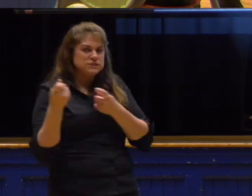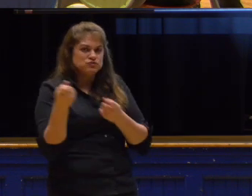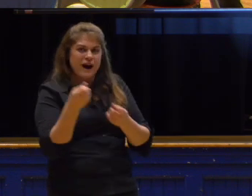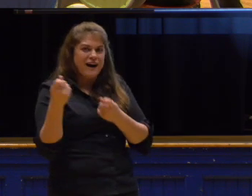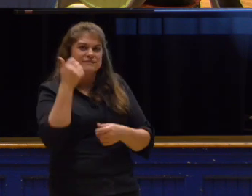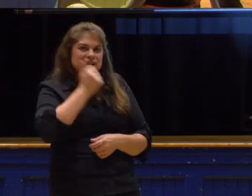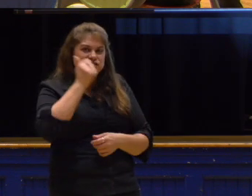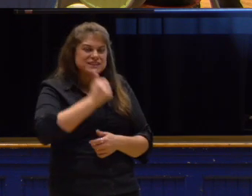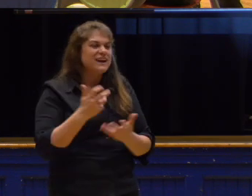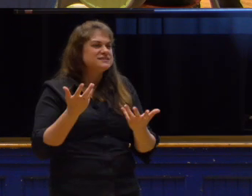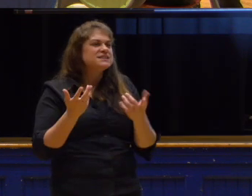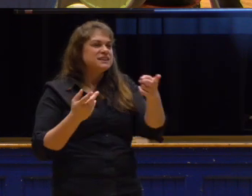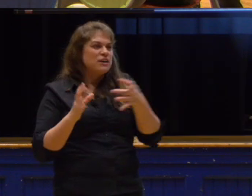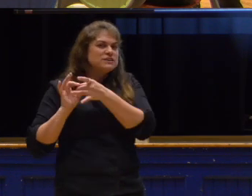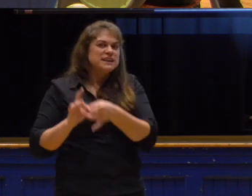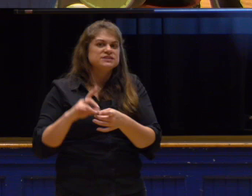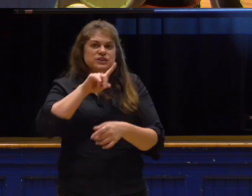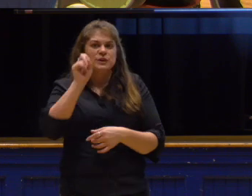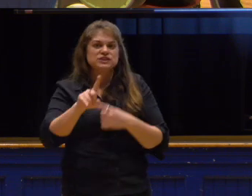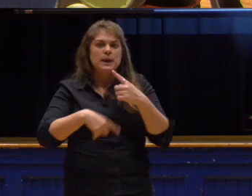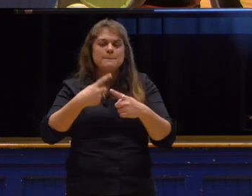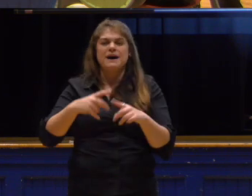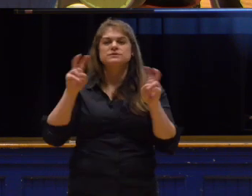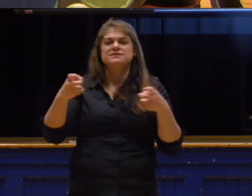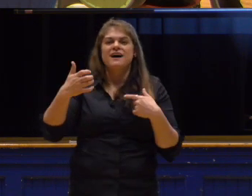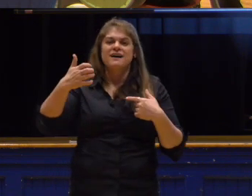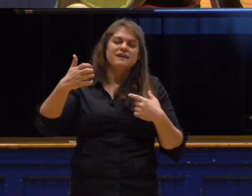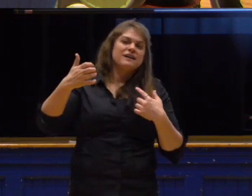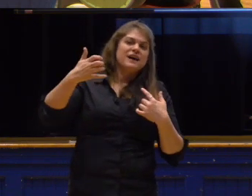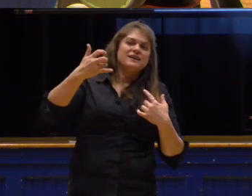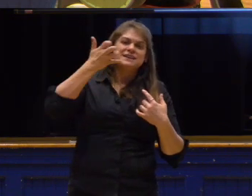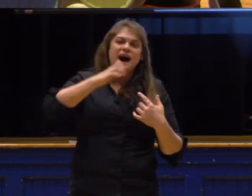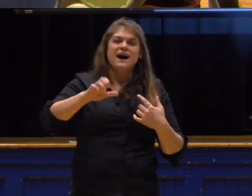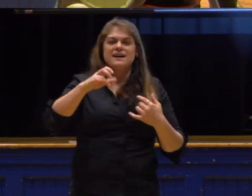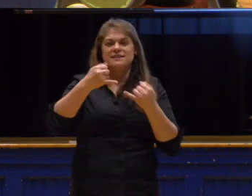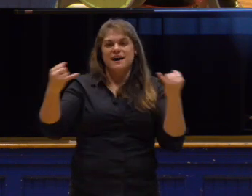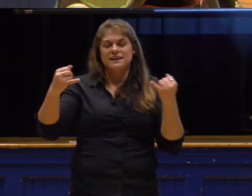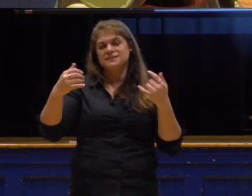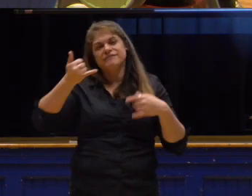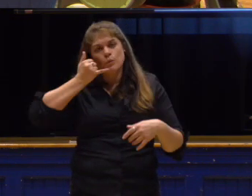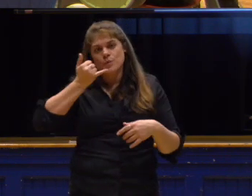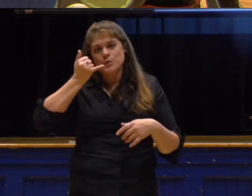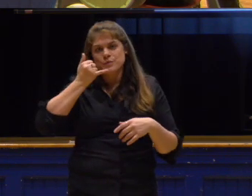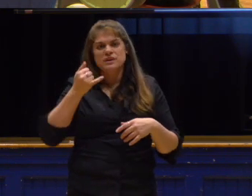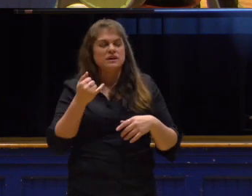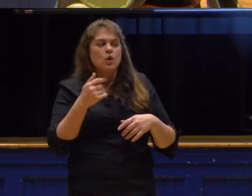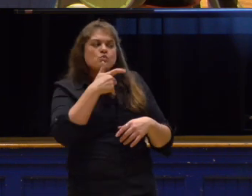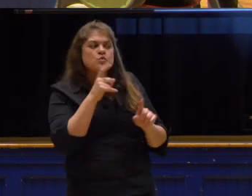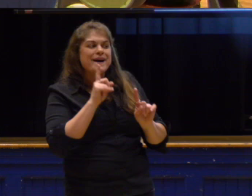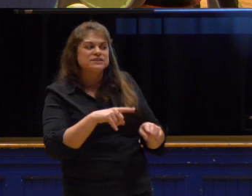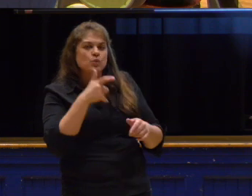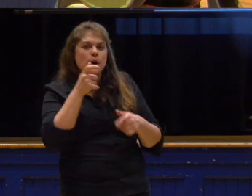be a mess. And then, it kind of rolls into the question, Billy, that you brought up about the hotline. Who manages that, the hotline? Is it